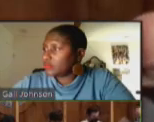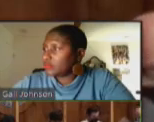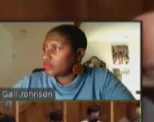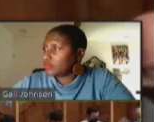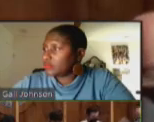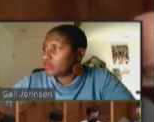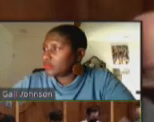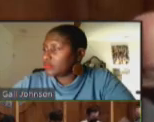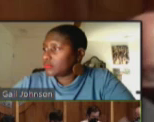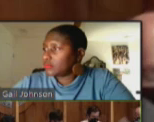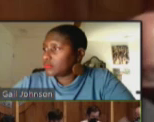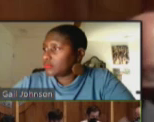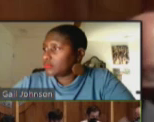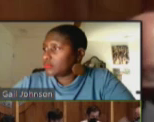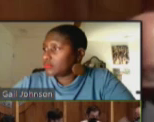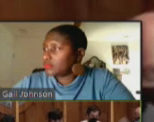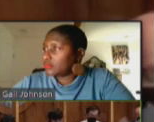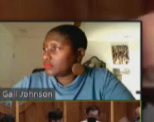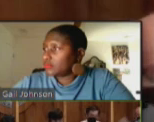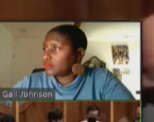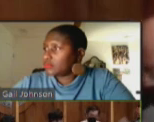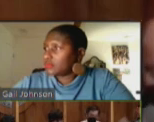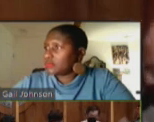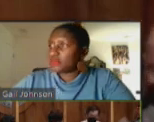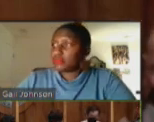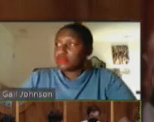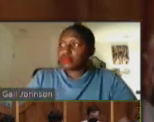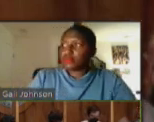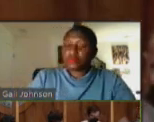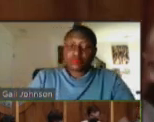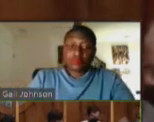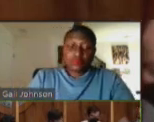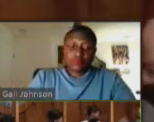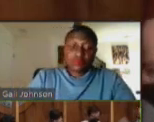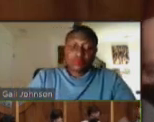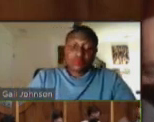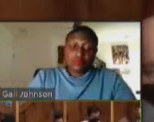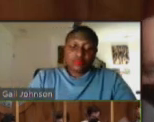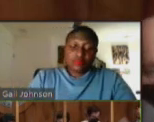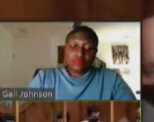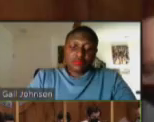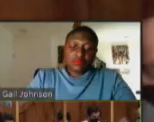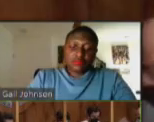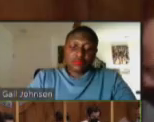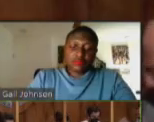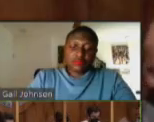some dissemination of information and working to help tell the stories of the people participating.